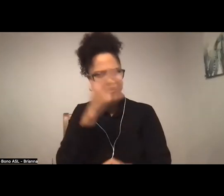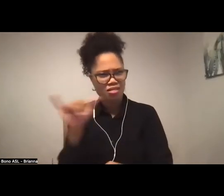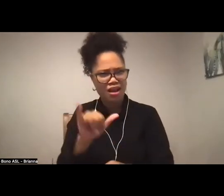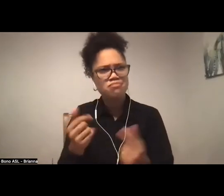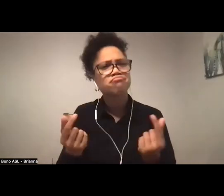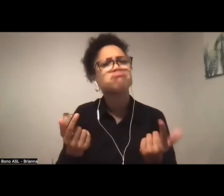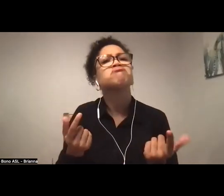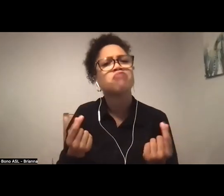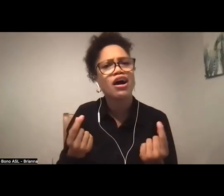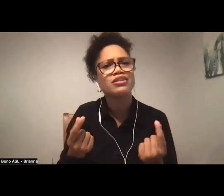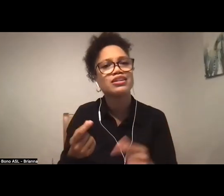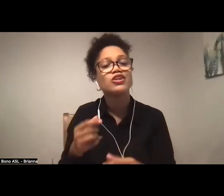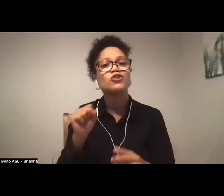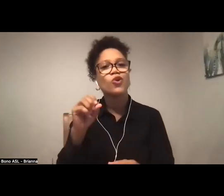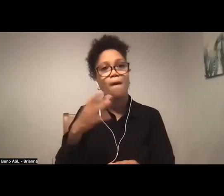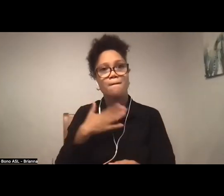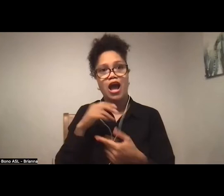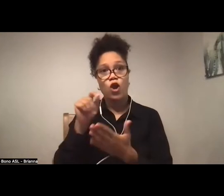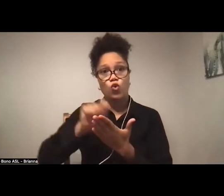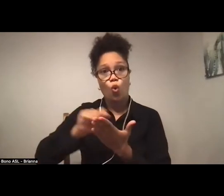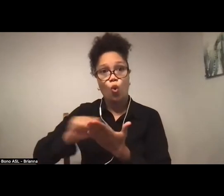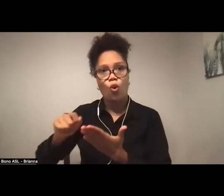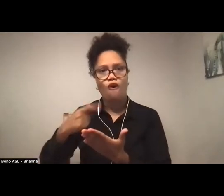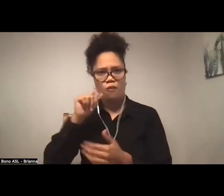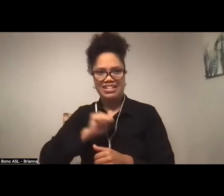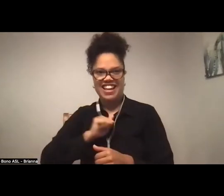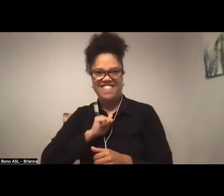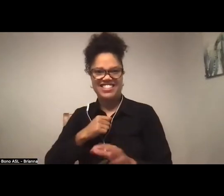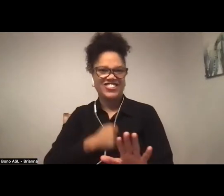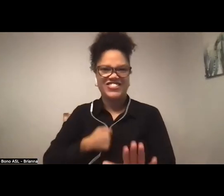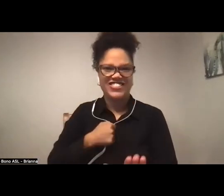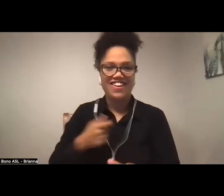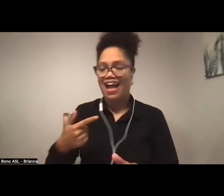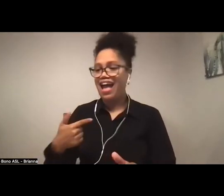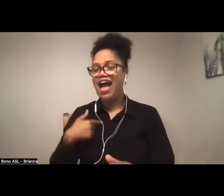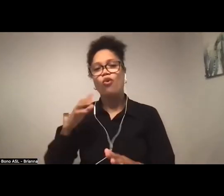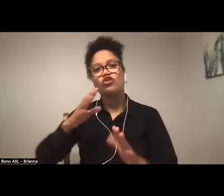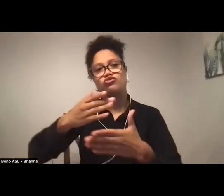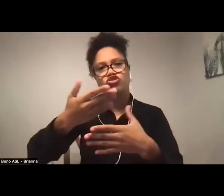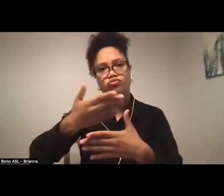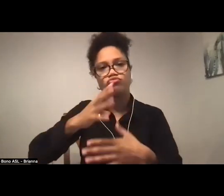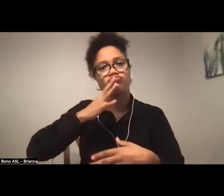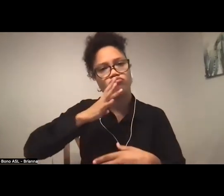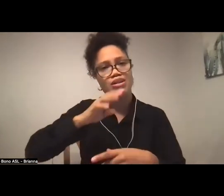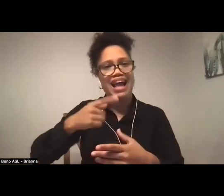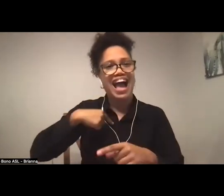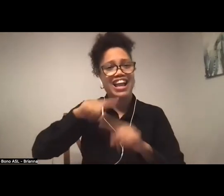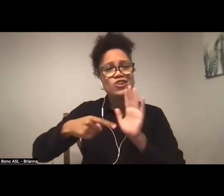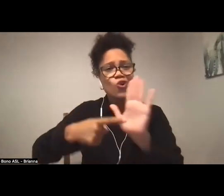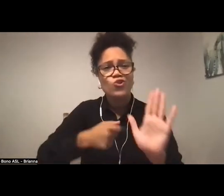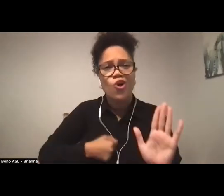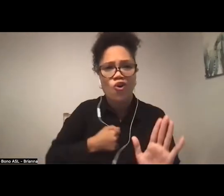were engaging in. And I'm going to pull up my notes for myself. I'm sorry that I can't share them with you, but we talked